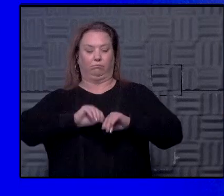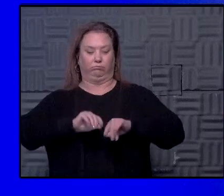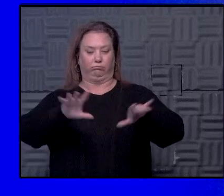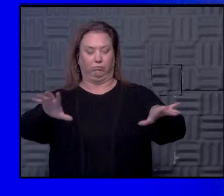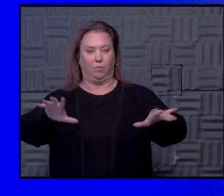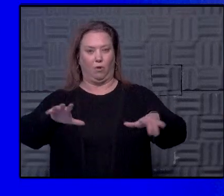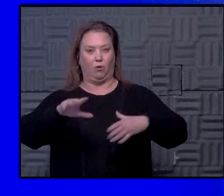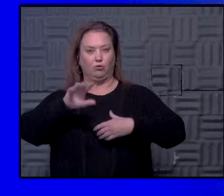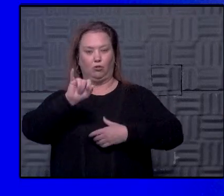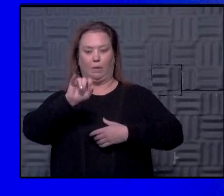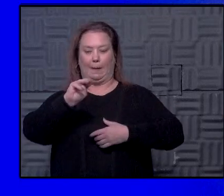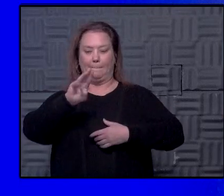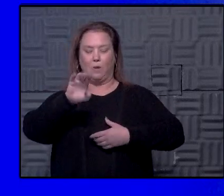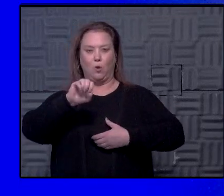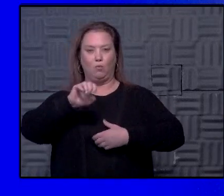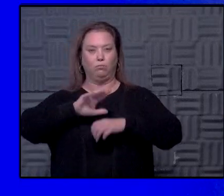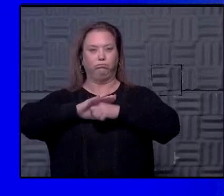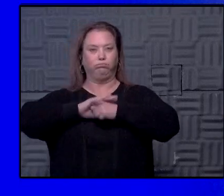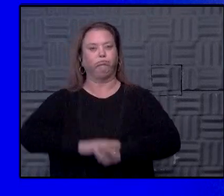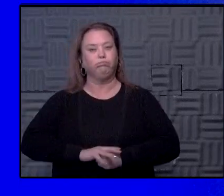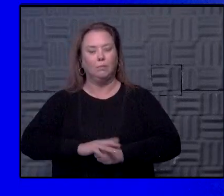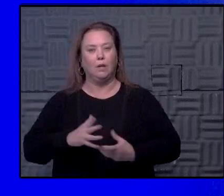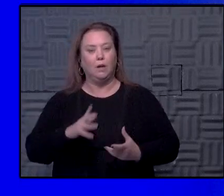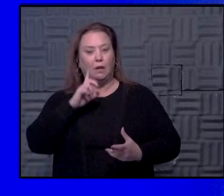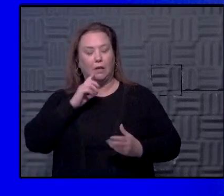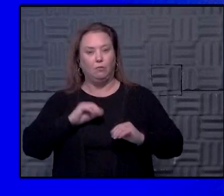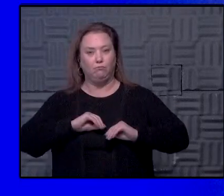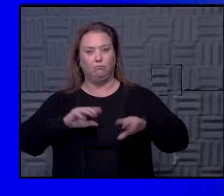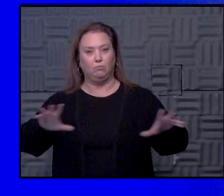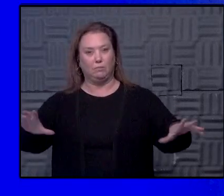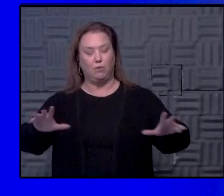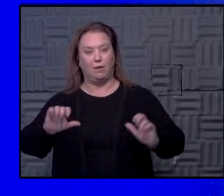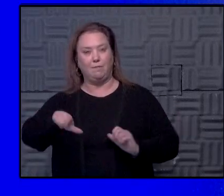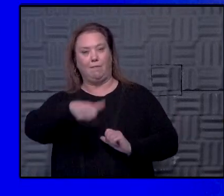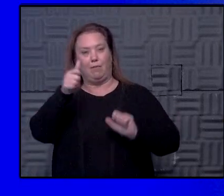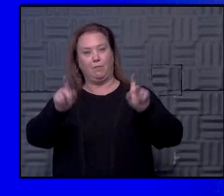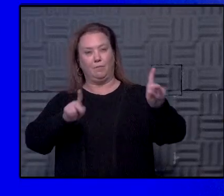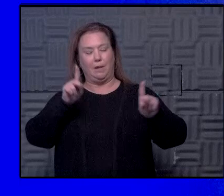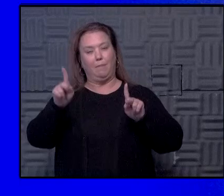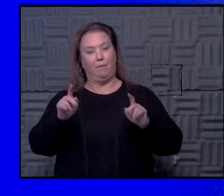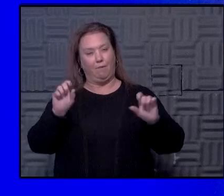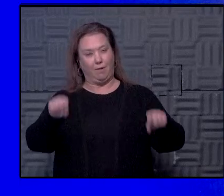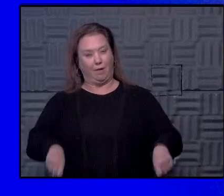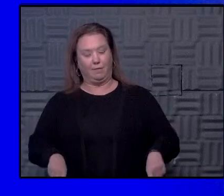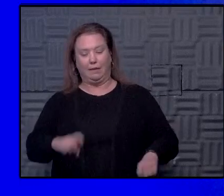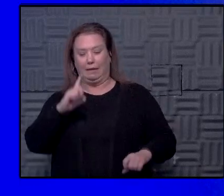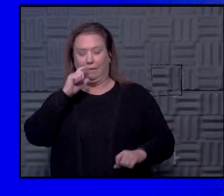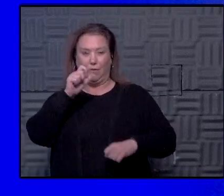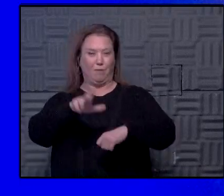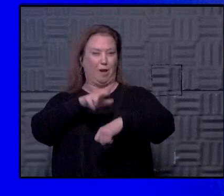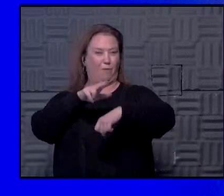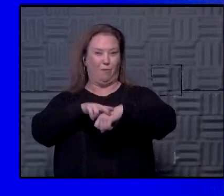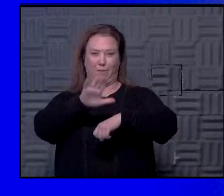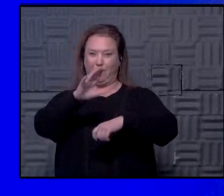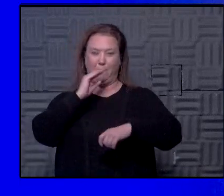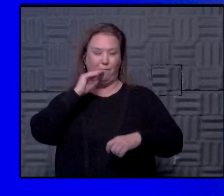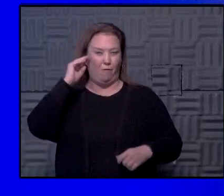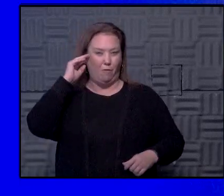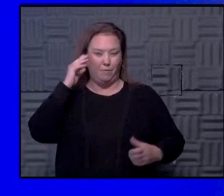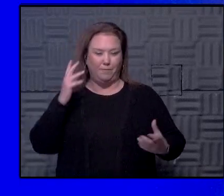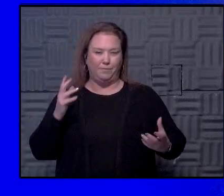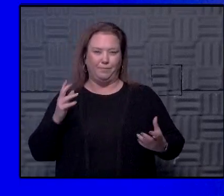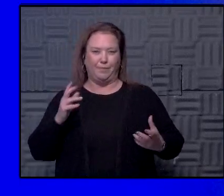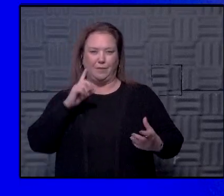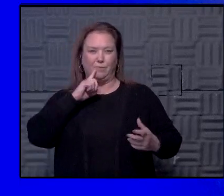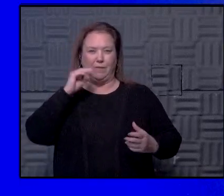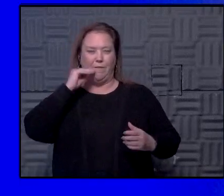immune system tamping it down enough? Are you going to replicate it in high enough titers that you can spread it to other people? I think if they're not normally in your household, and it's gone